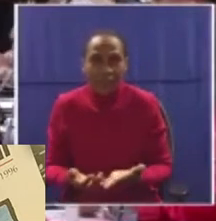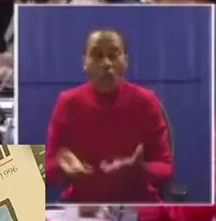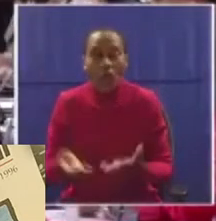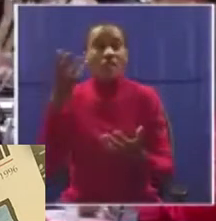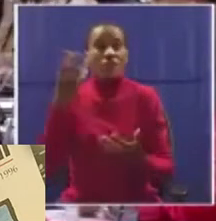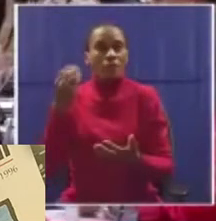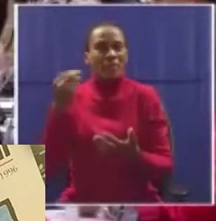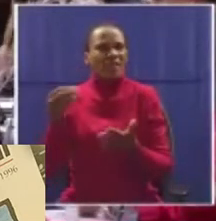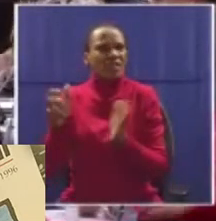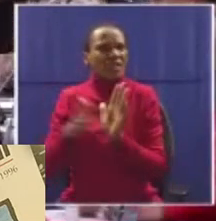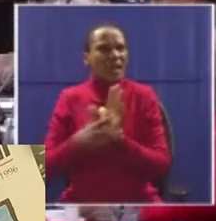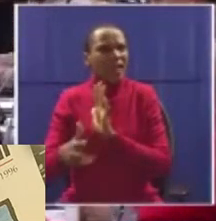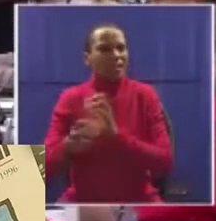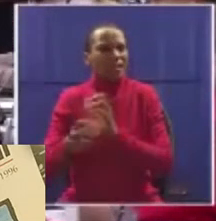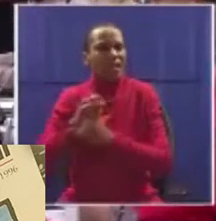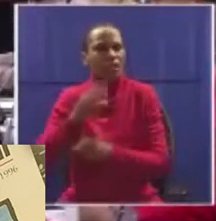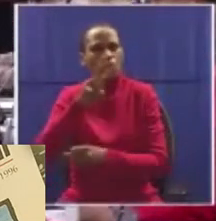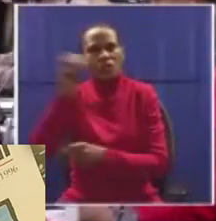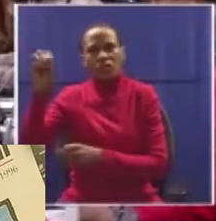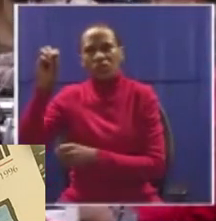at 2002.